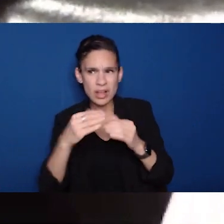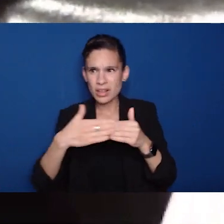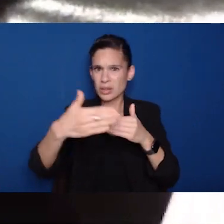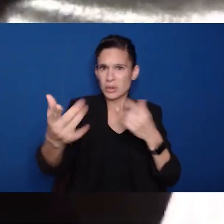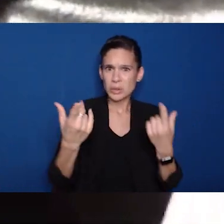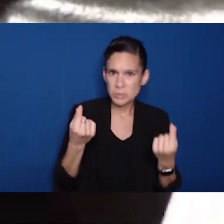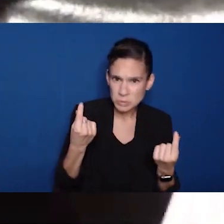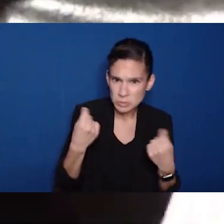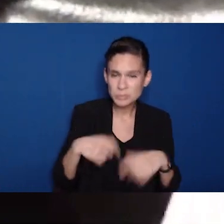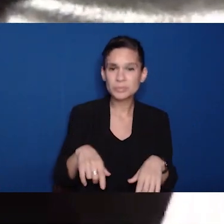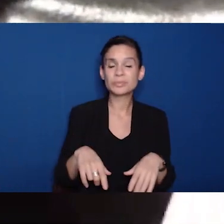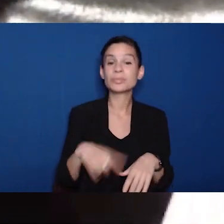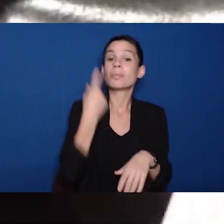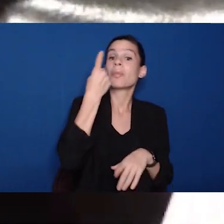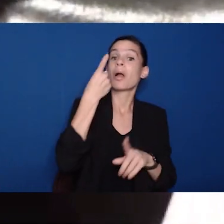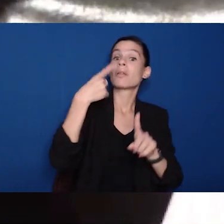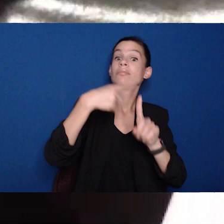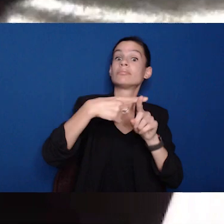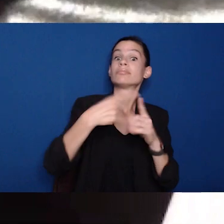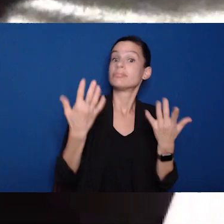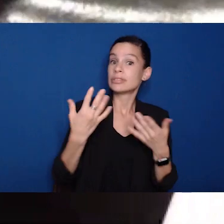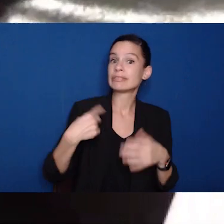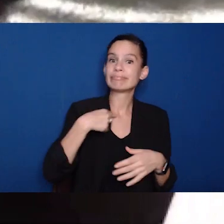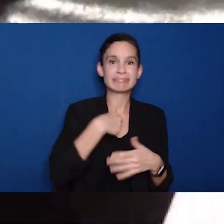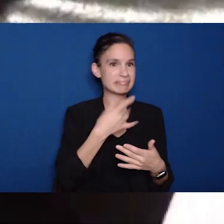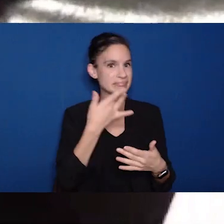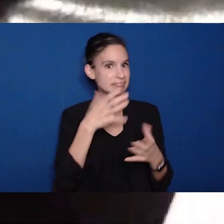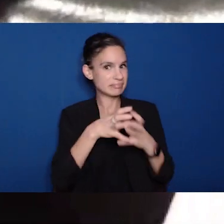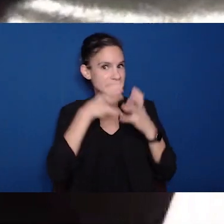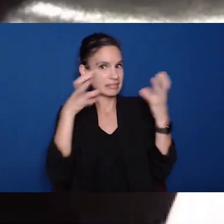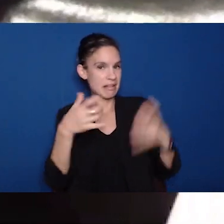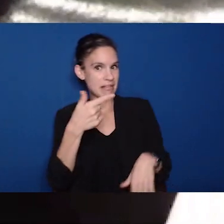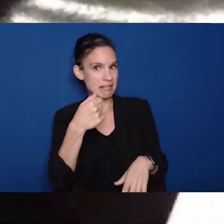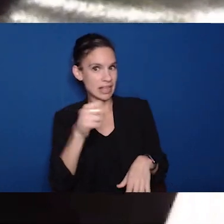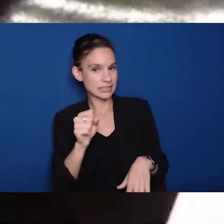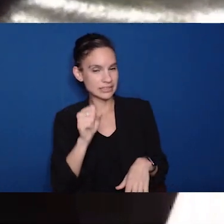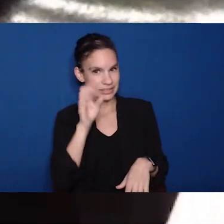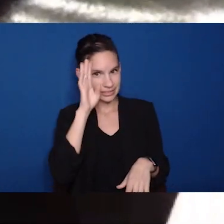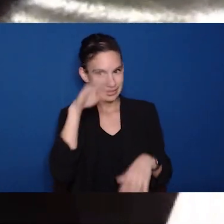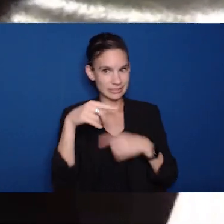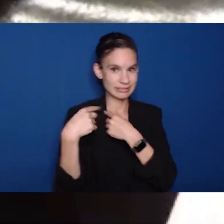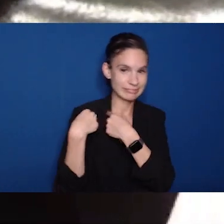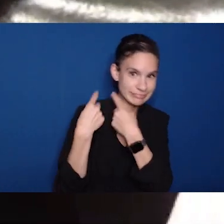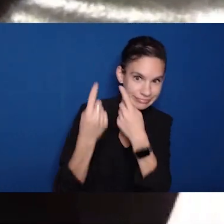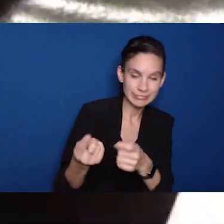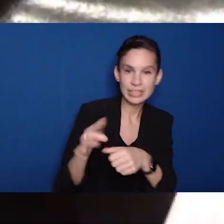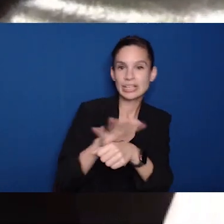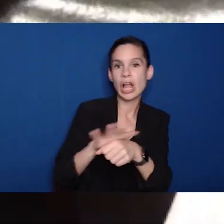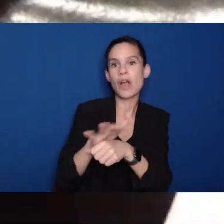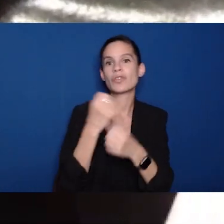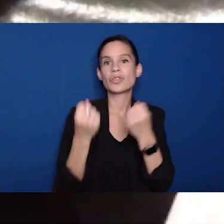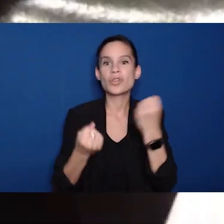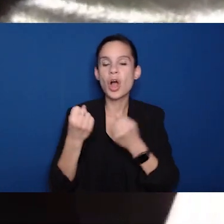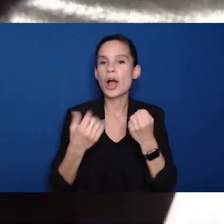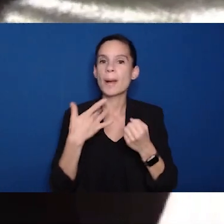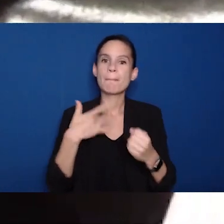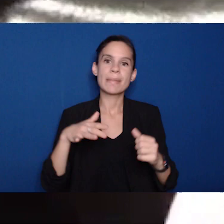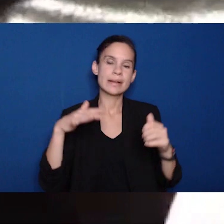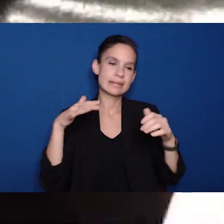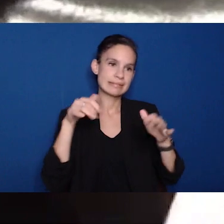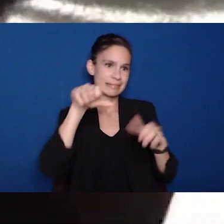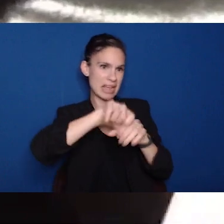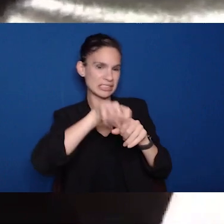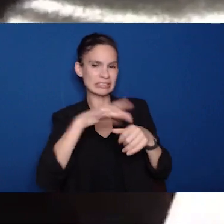though is that fuel is available readily, which hasn't happened for a while. And there've been queues and queues and queues. So fuel